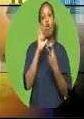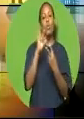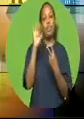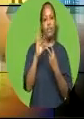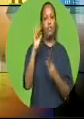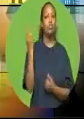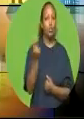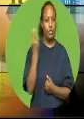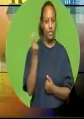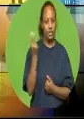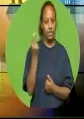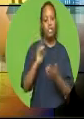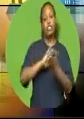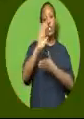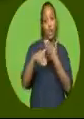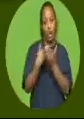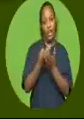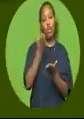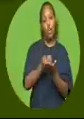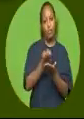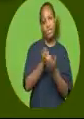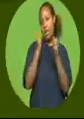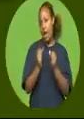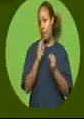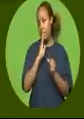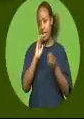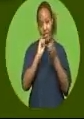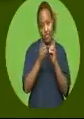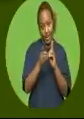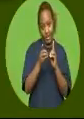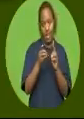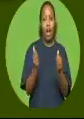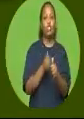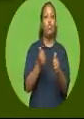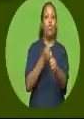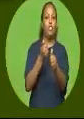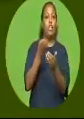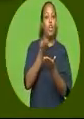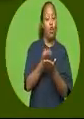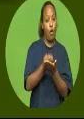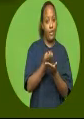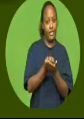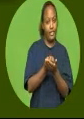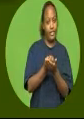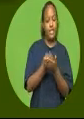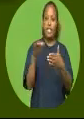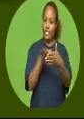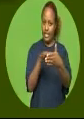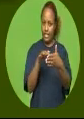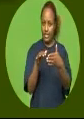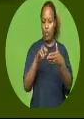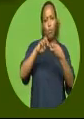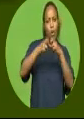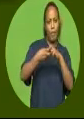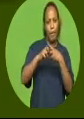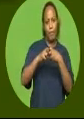economics can be defined as follows. Economics is a study of problems regarding choice that